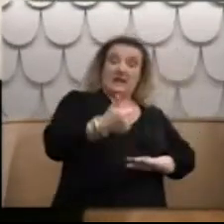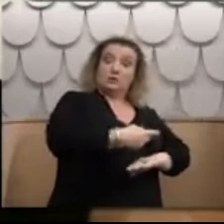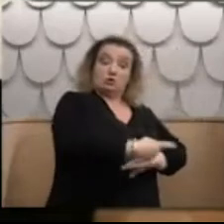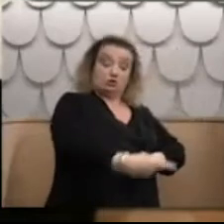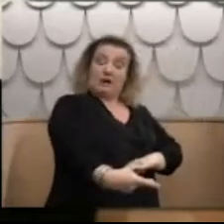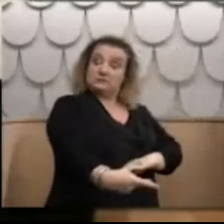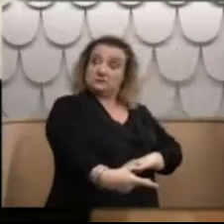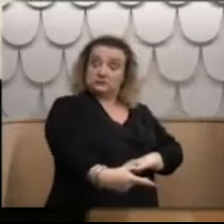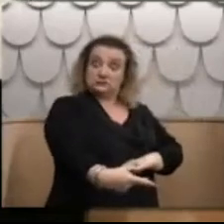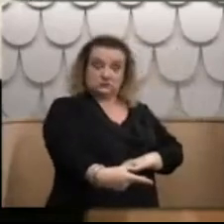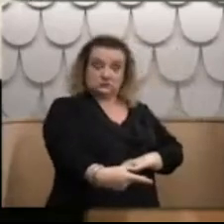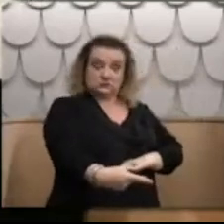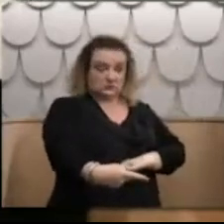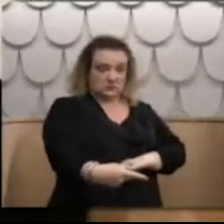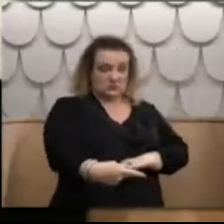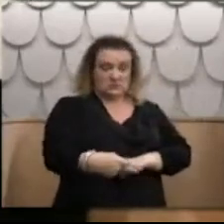so I attacked him,